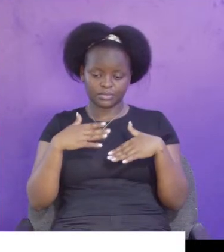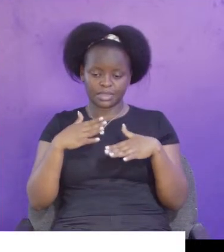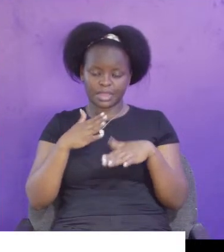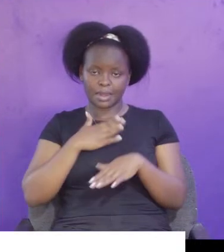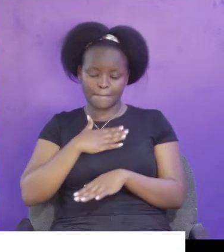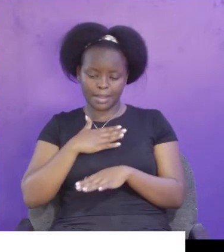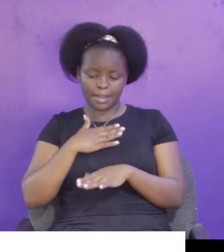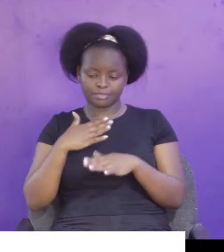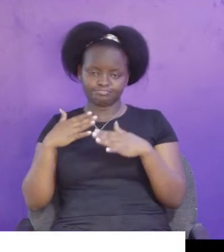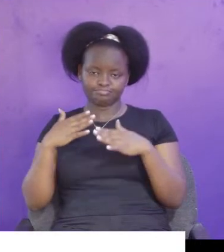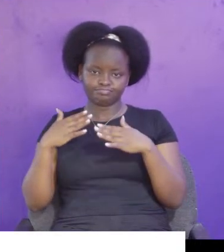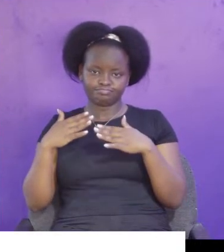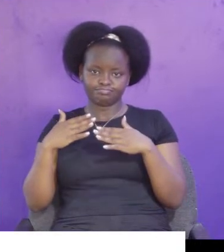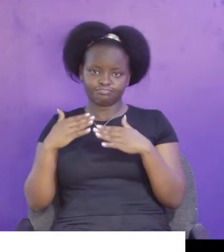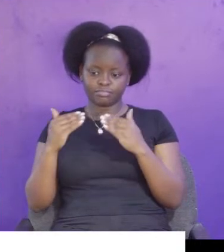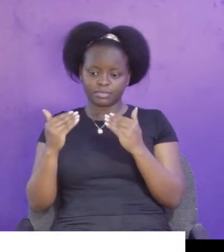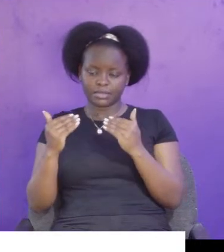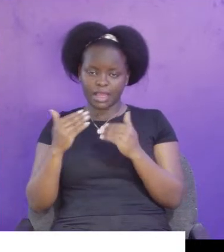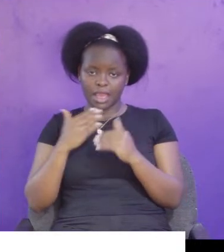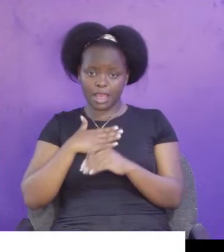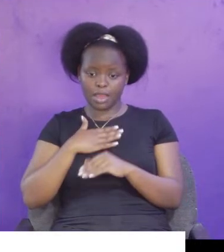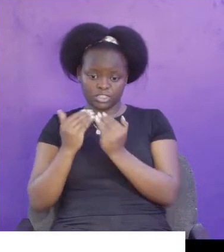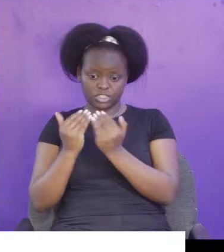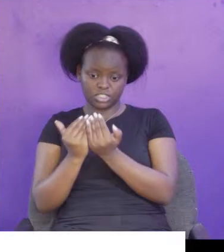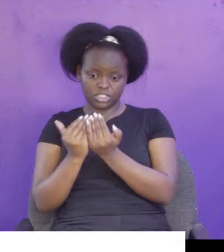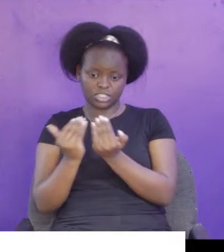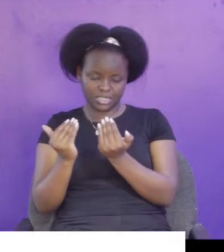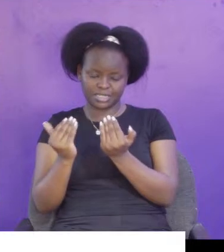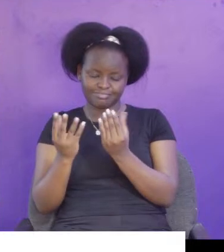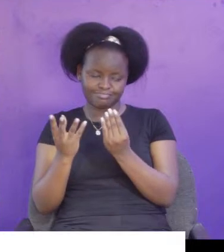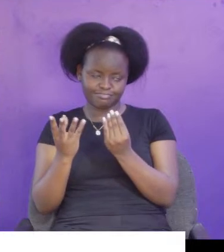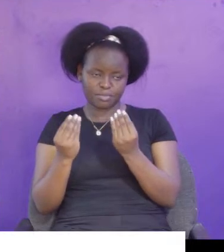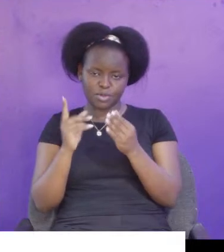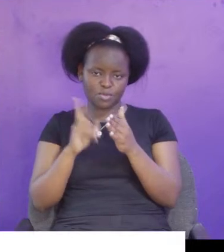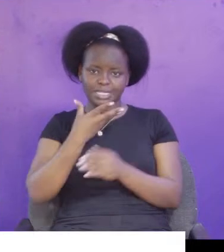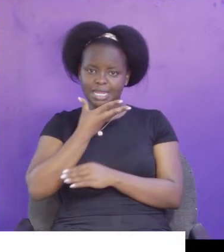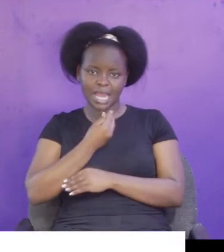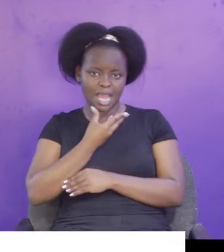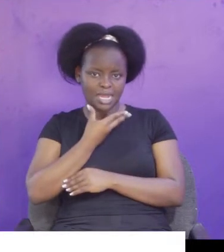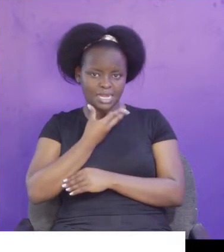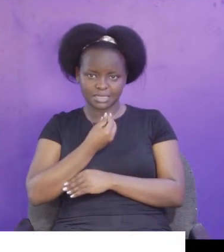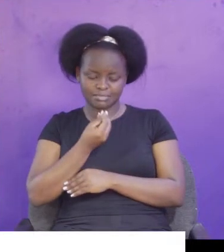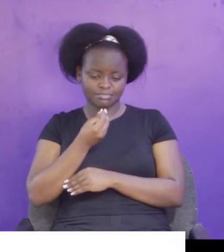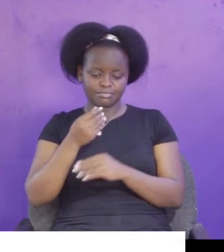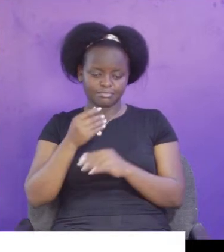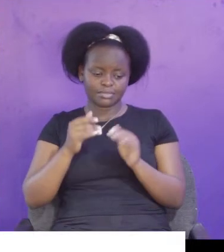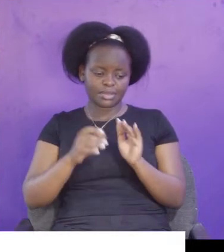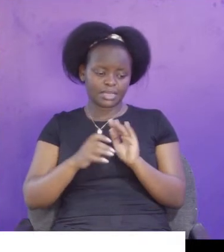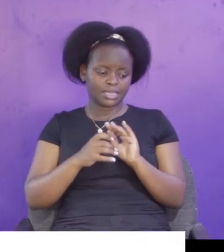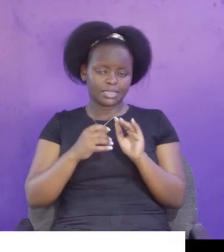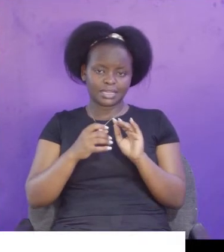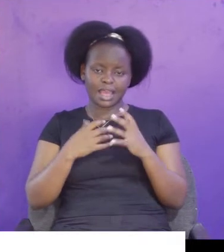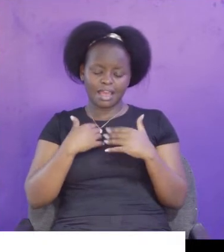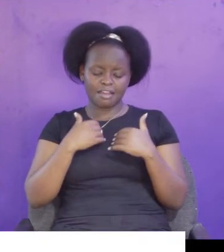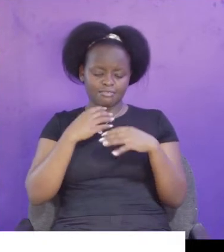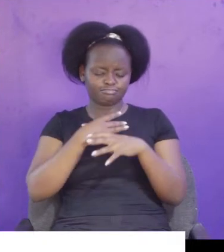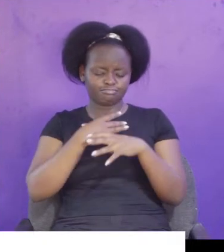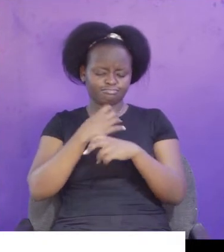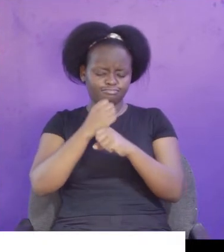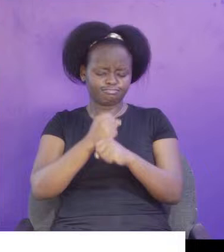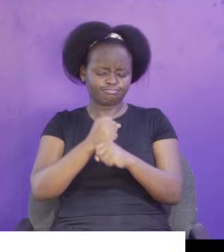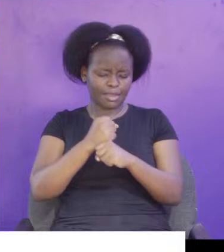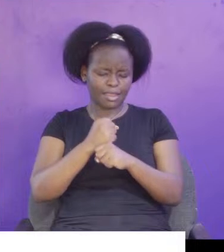was simply Dad. Dad embodied resilience, courage, and unwavering commitment